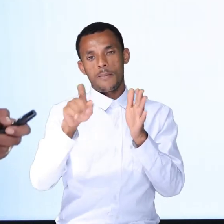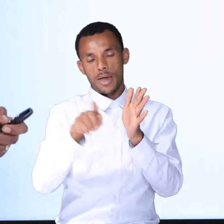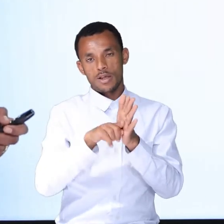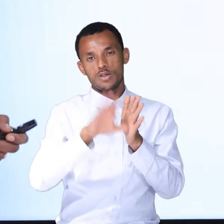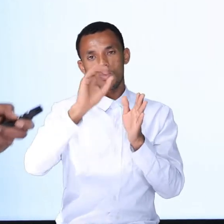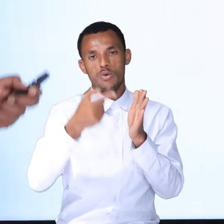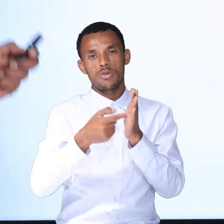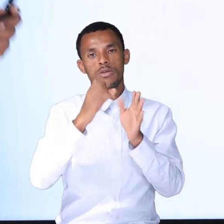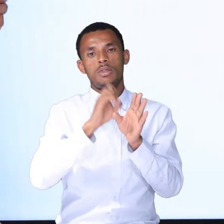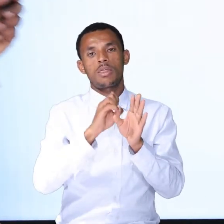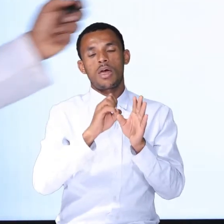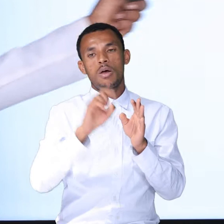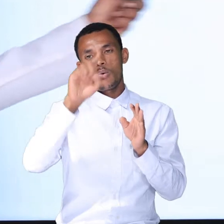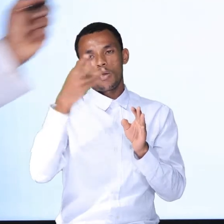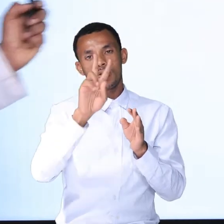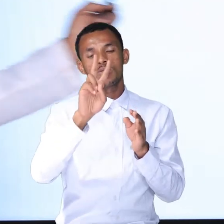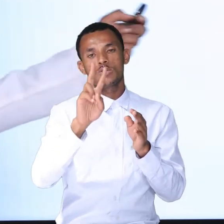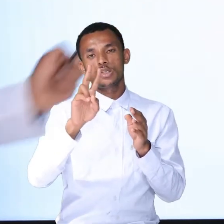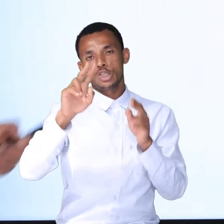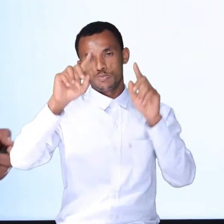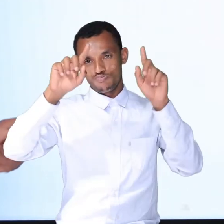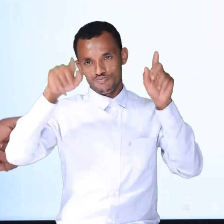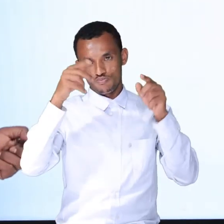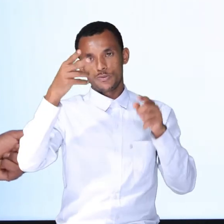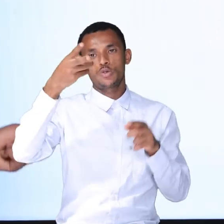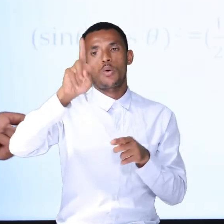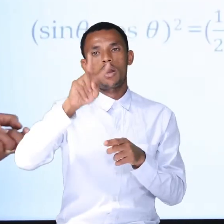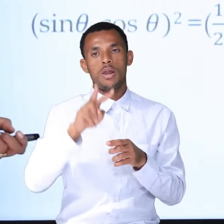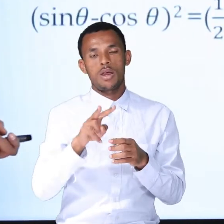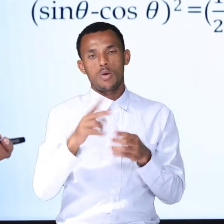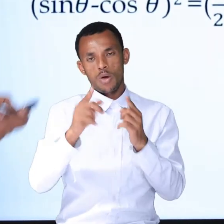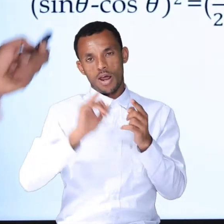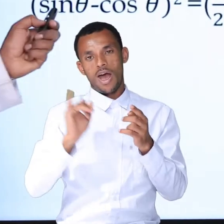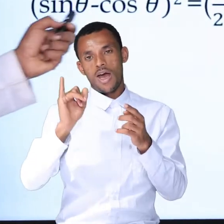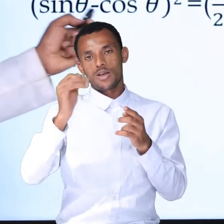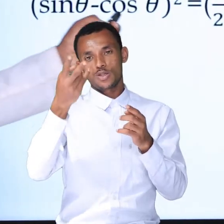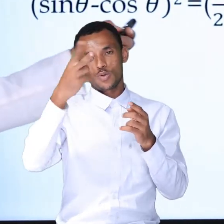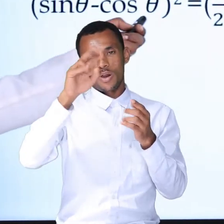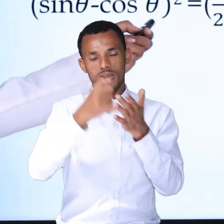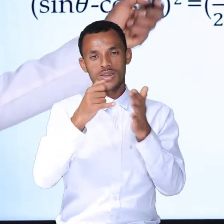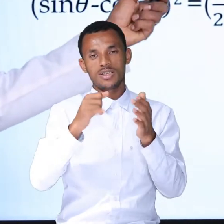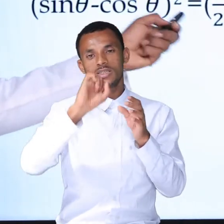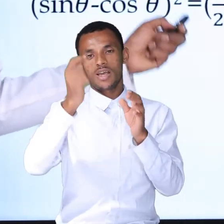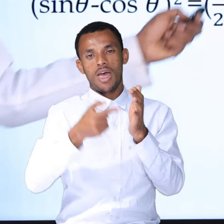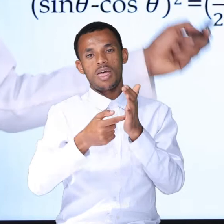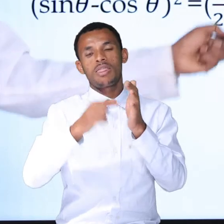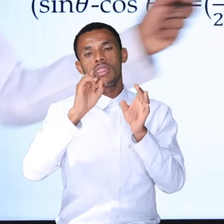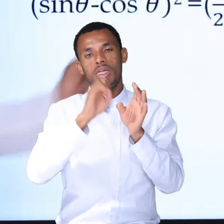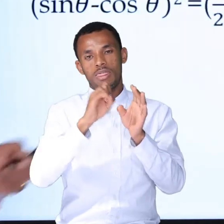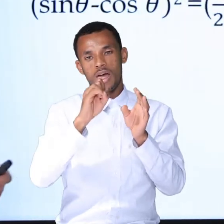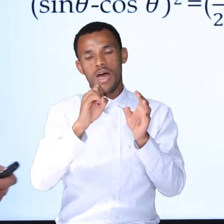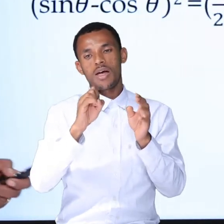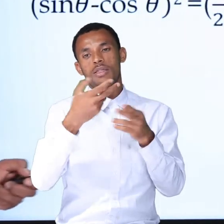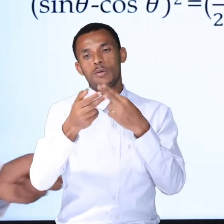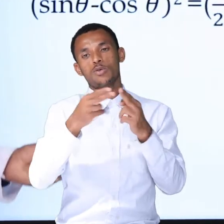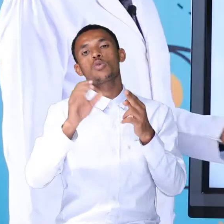if it was equal to half, then square both sides. When I square it, sine theta minus cos theta squared is equal to 1 over